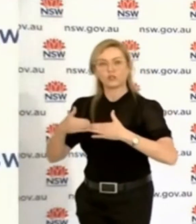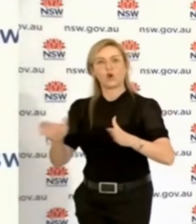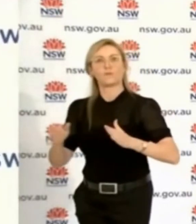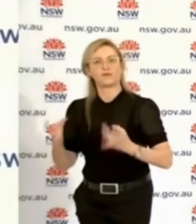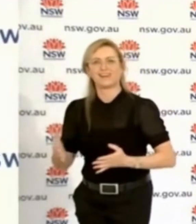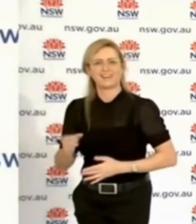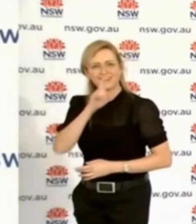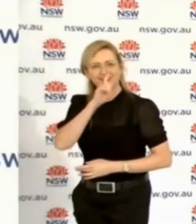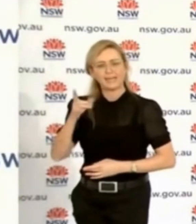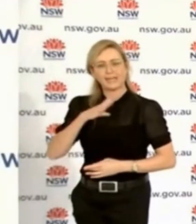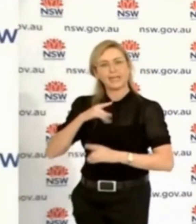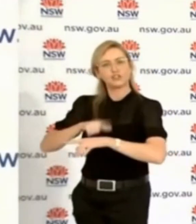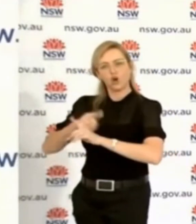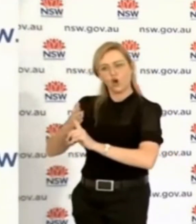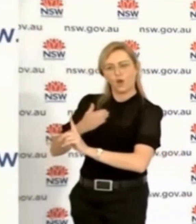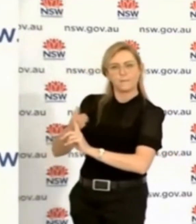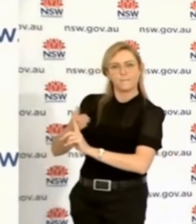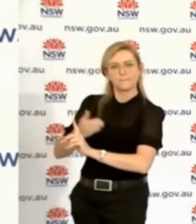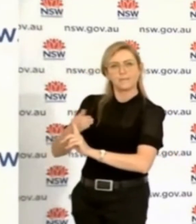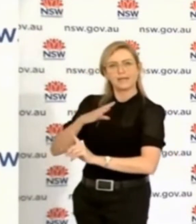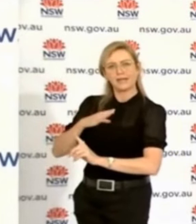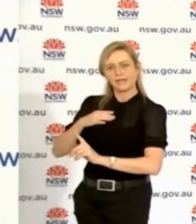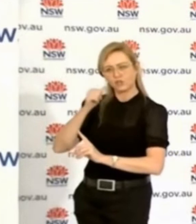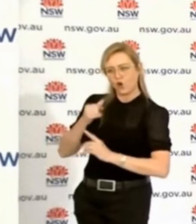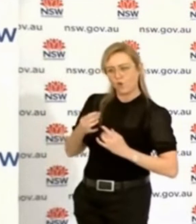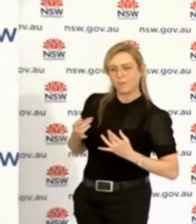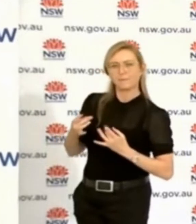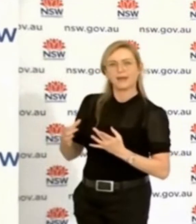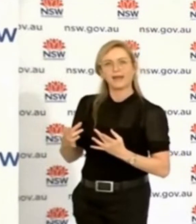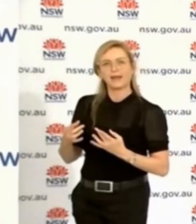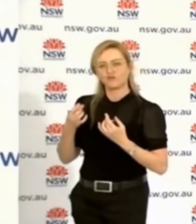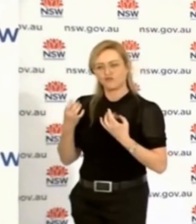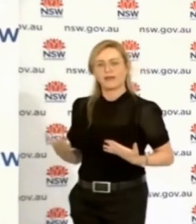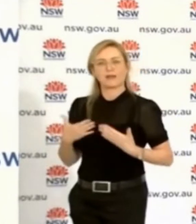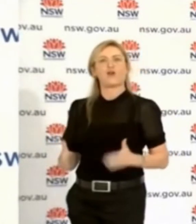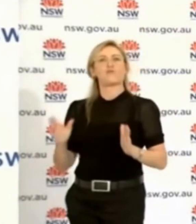a date, but as we move closer to the